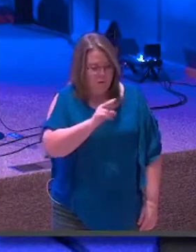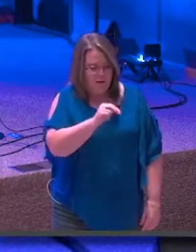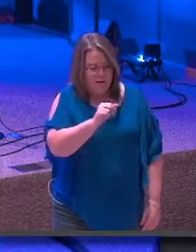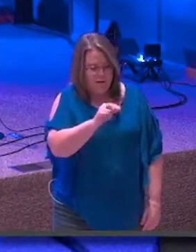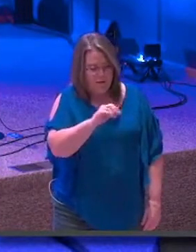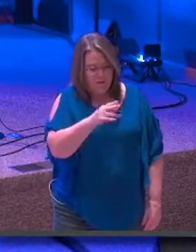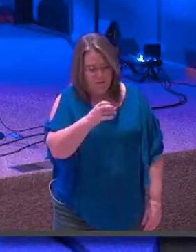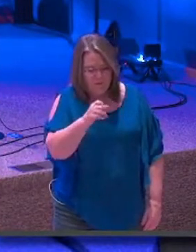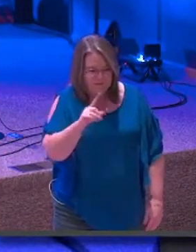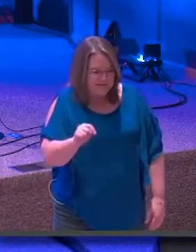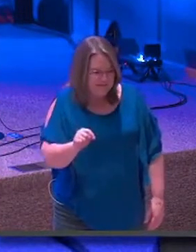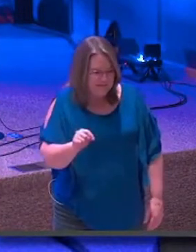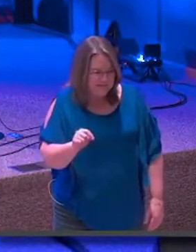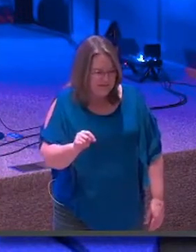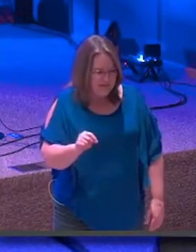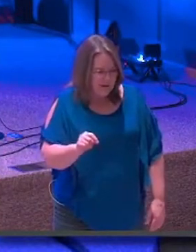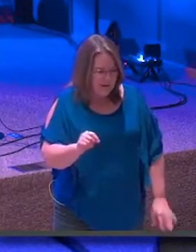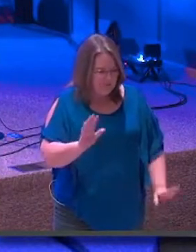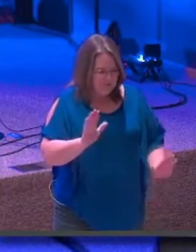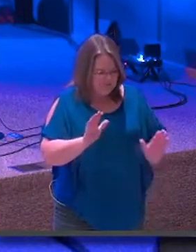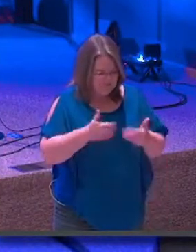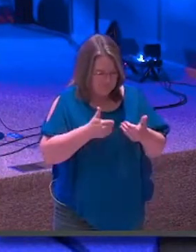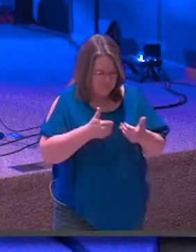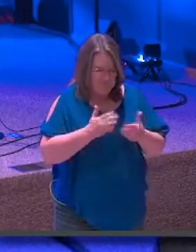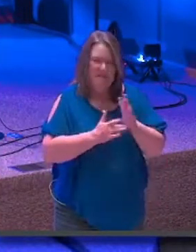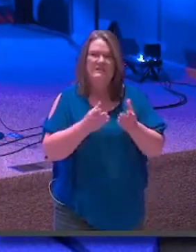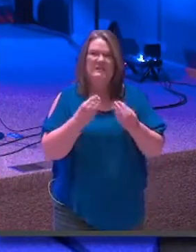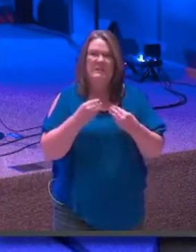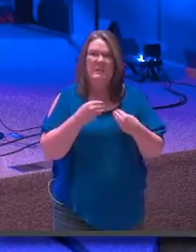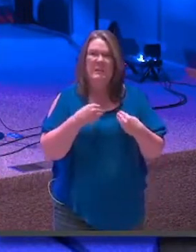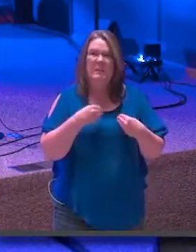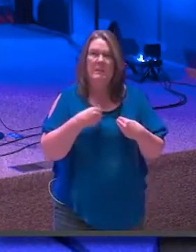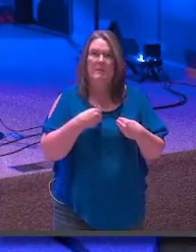you self-centered? Jesus, gimme, gimme, gimme, and you're